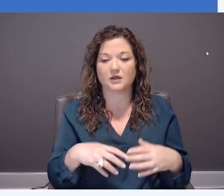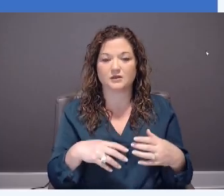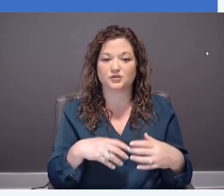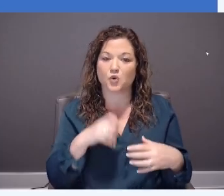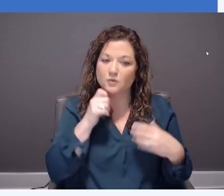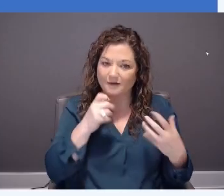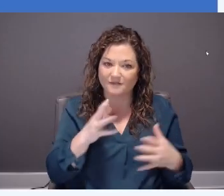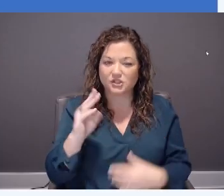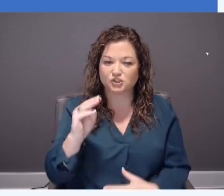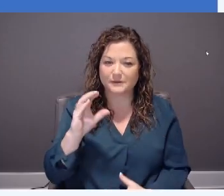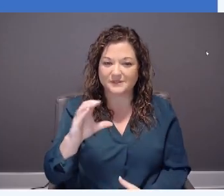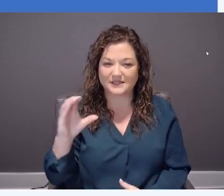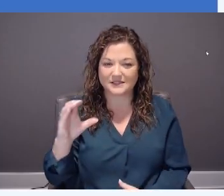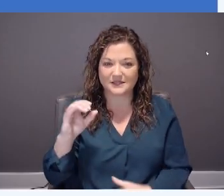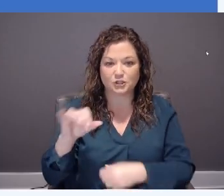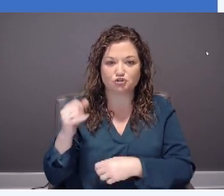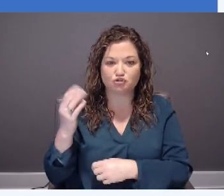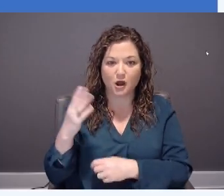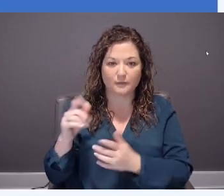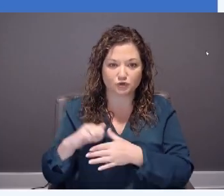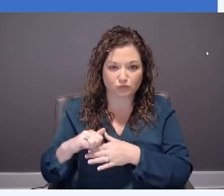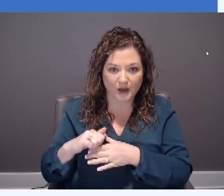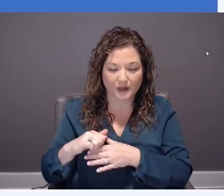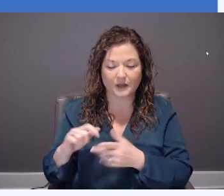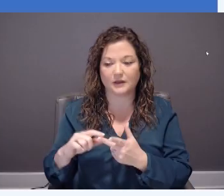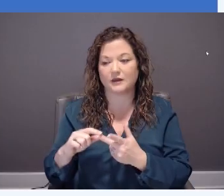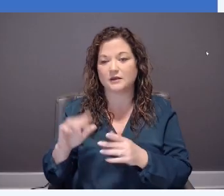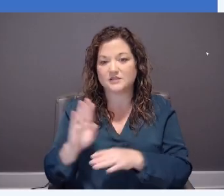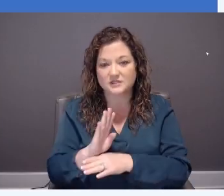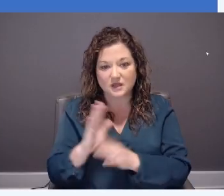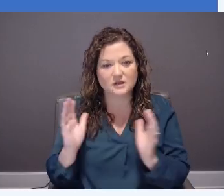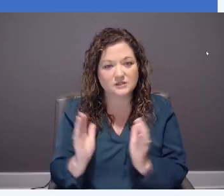of course, the We All Win Small Business Grant Program,